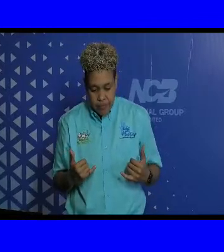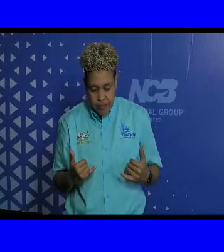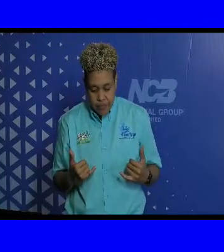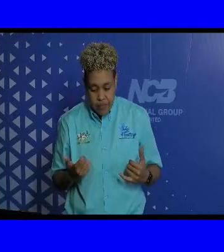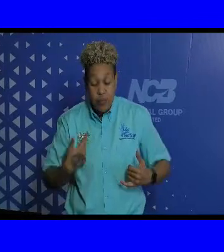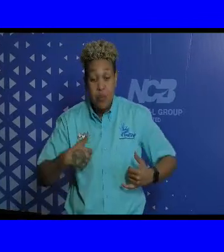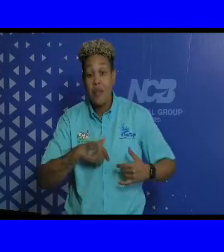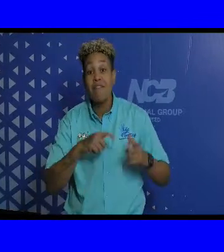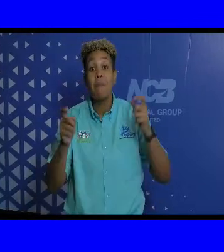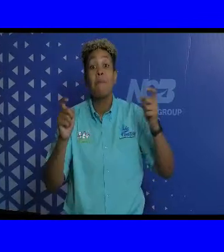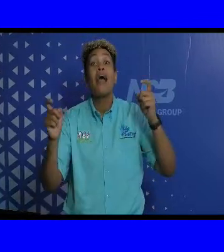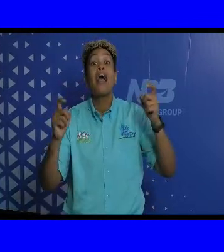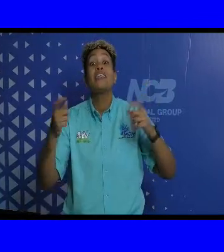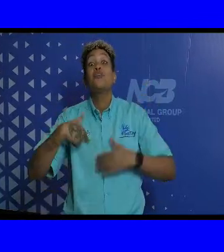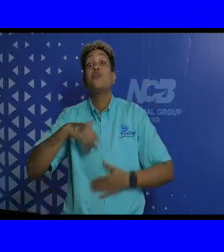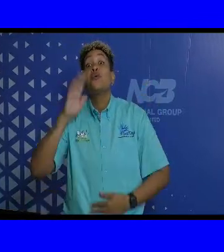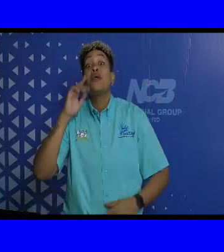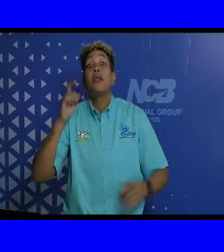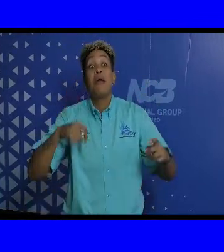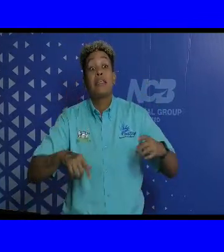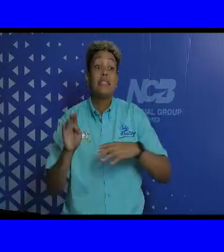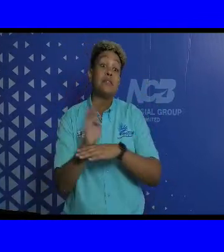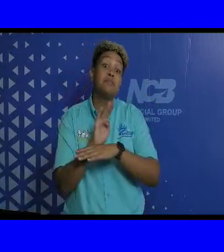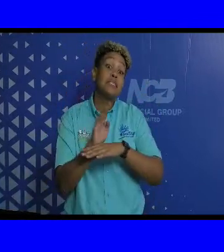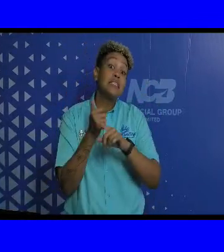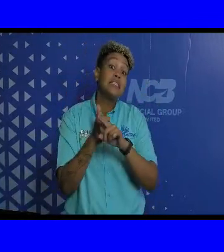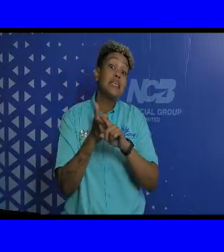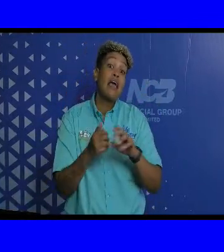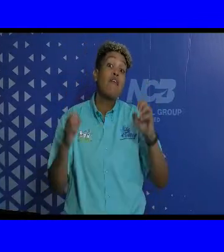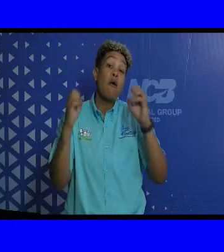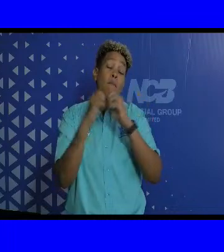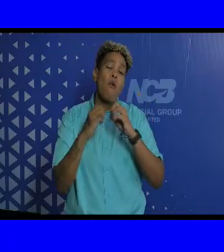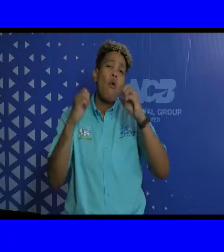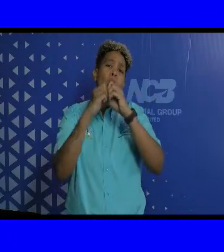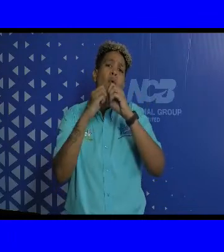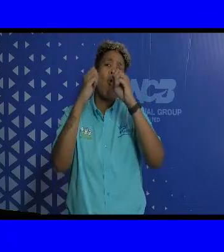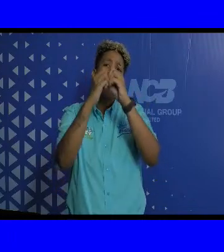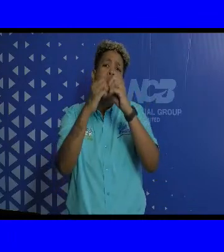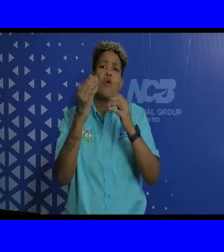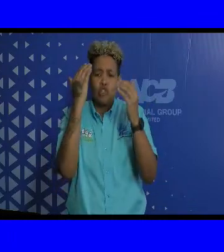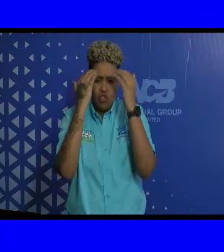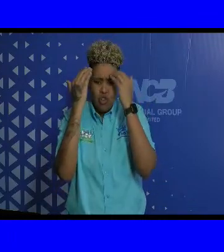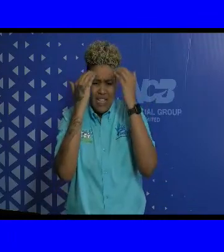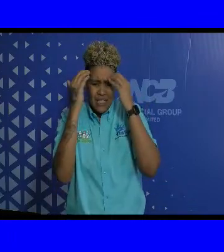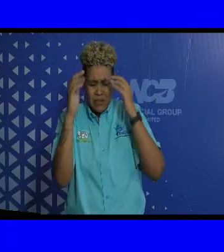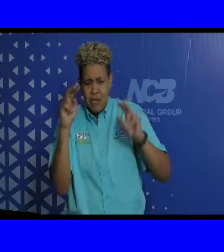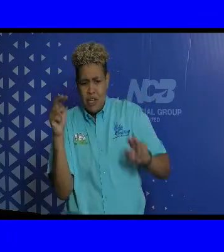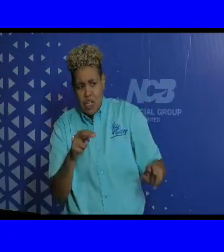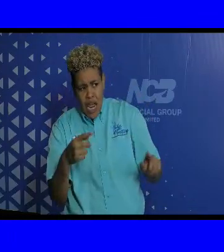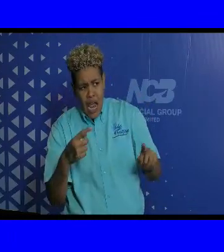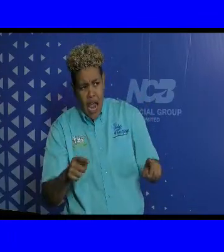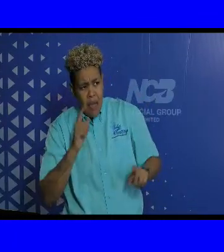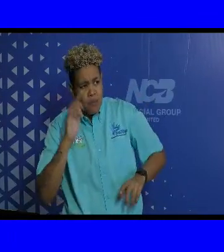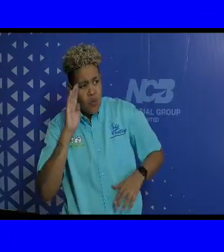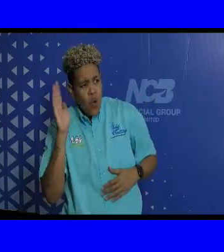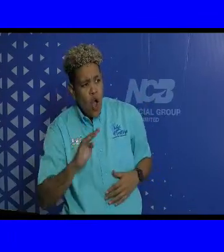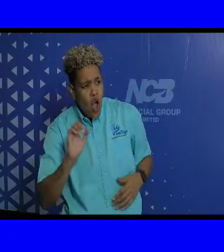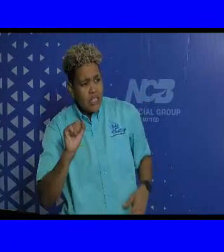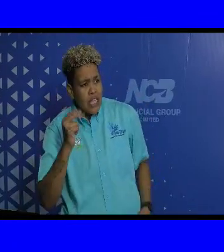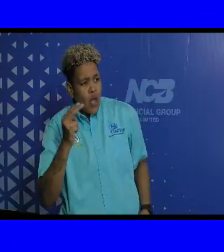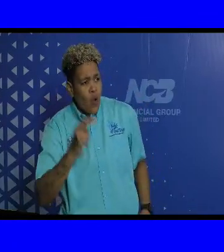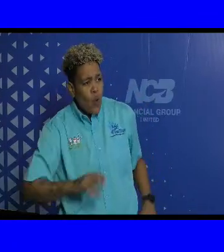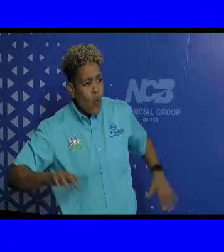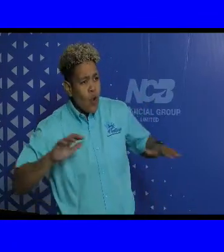we're going to manage this business to be much more transparent to all